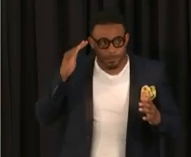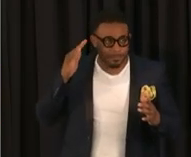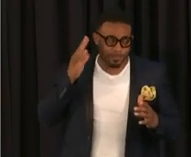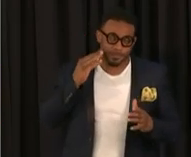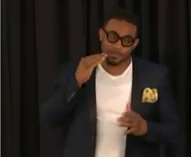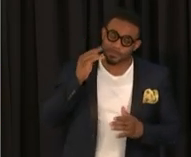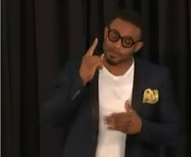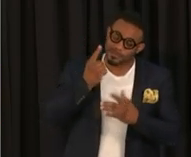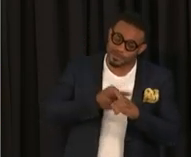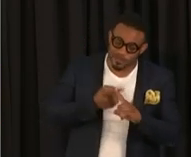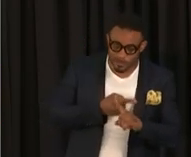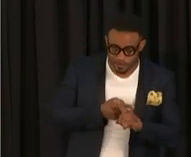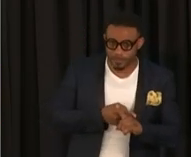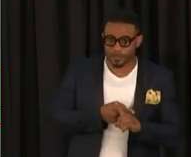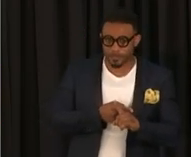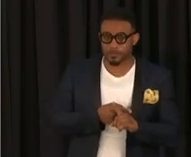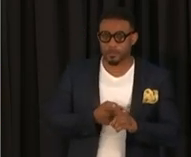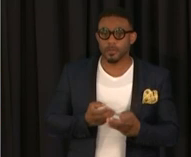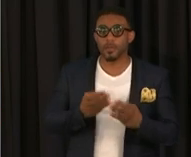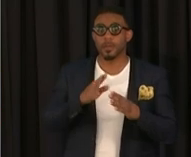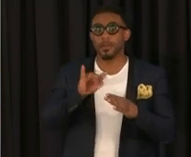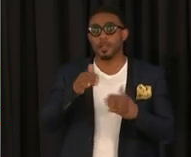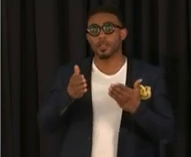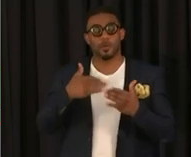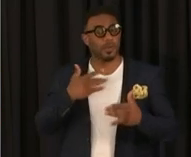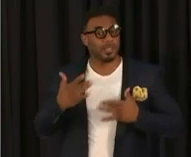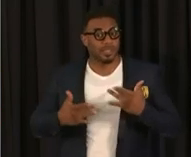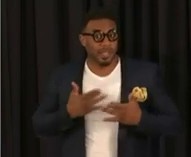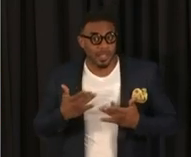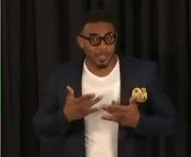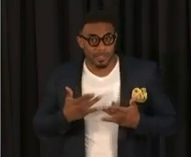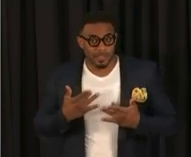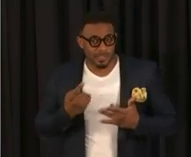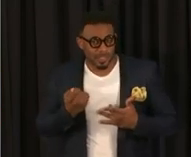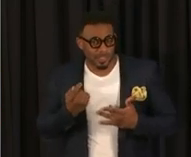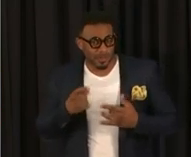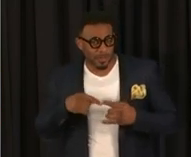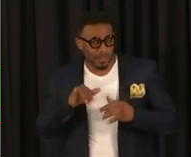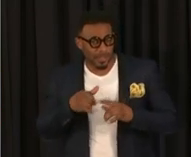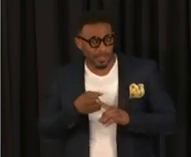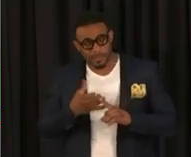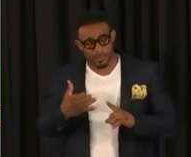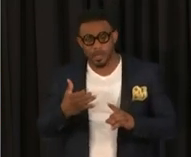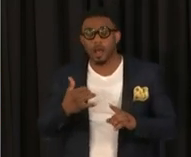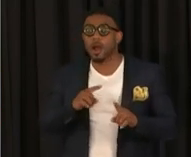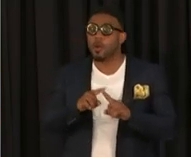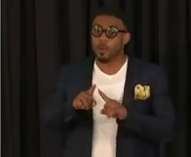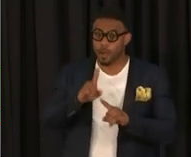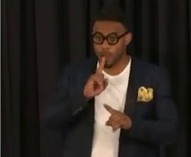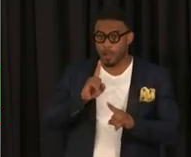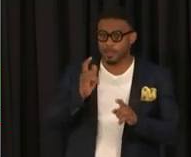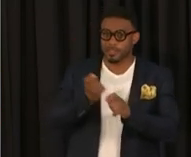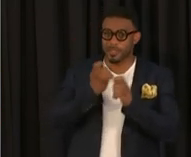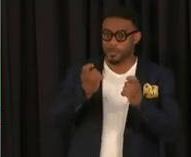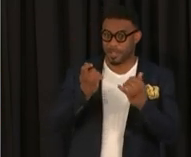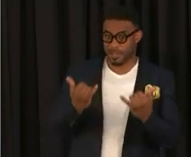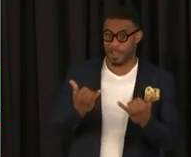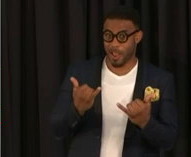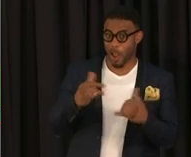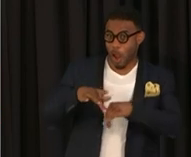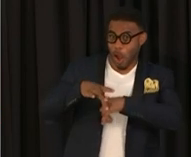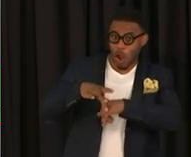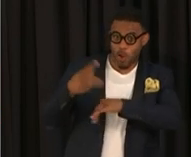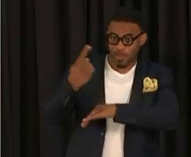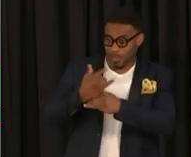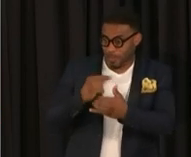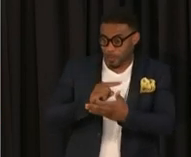us each month. Provide us a vital service. So we're excited to talk a little bit more about that. And we are celebrating